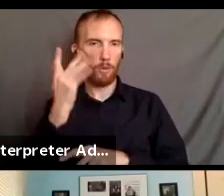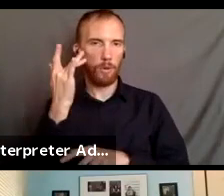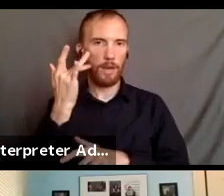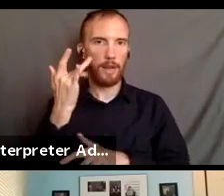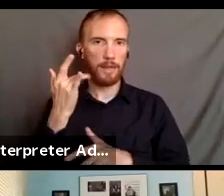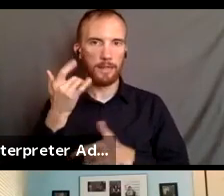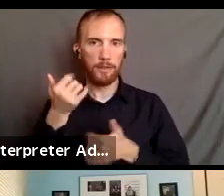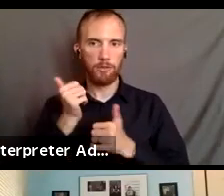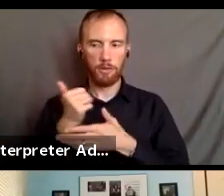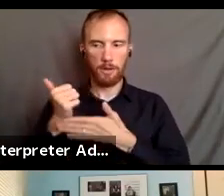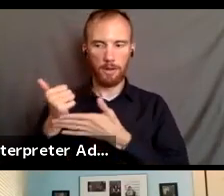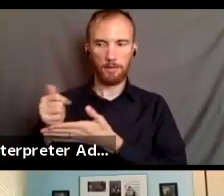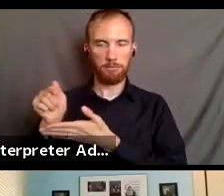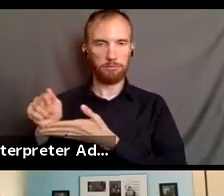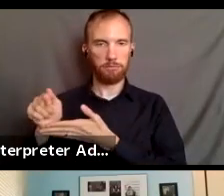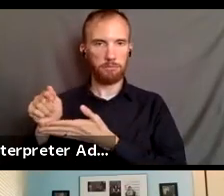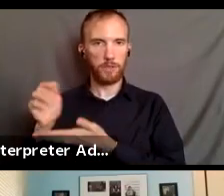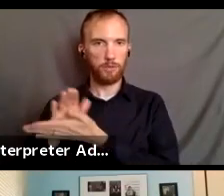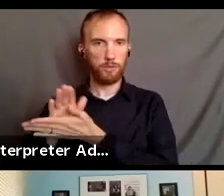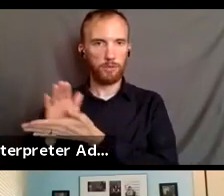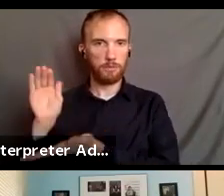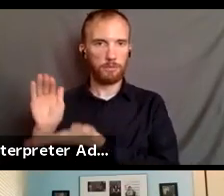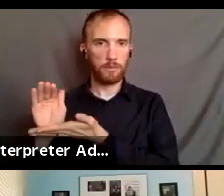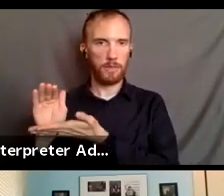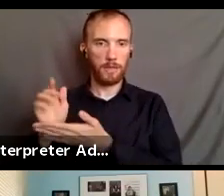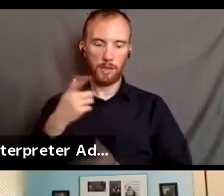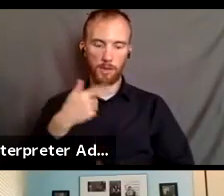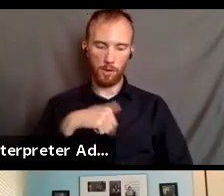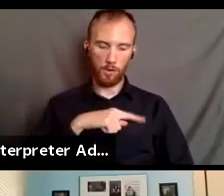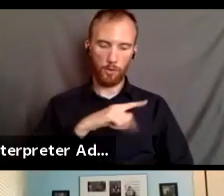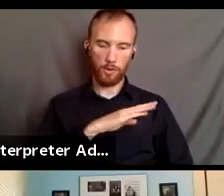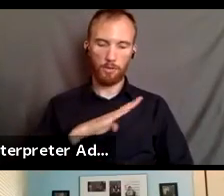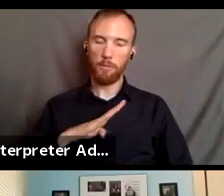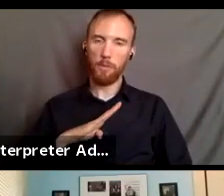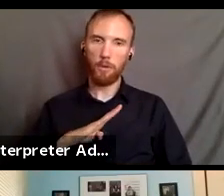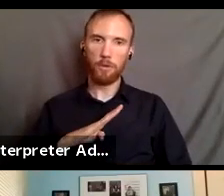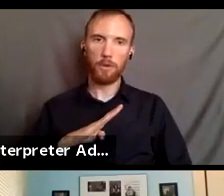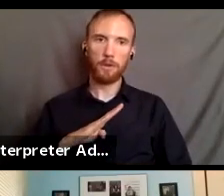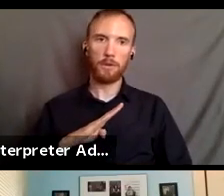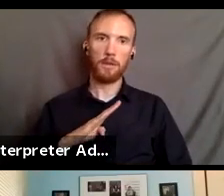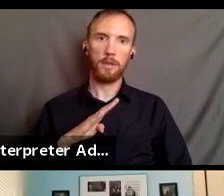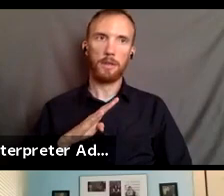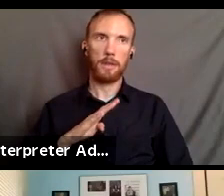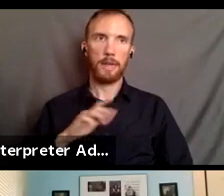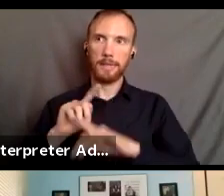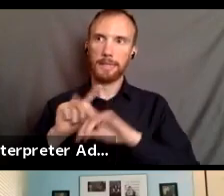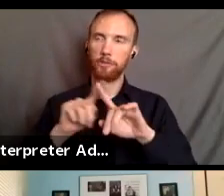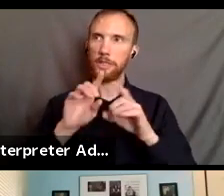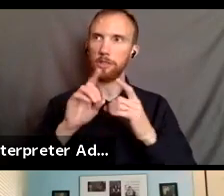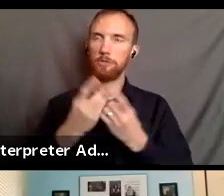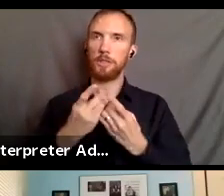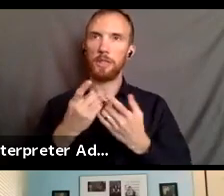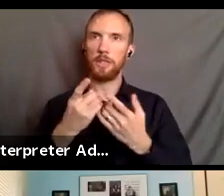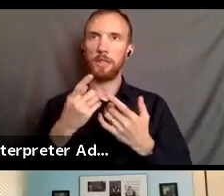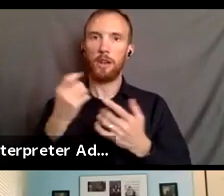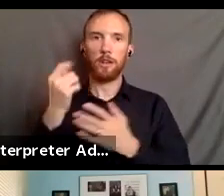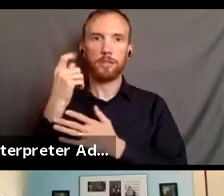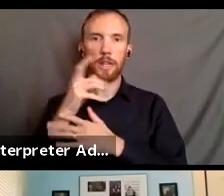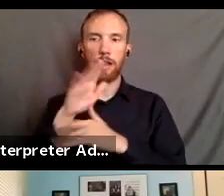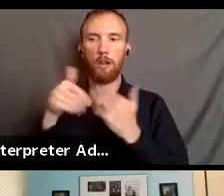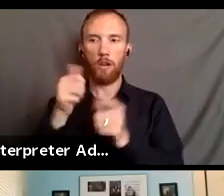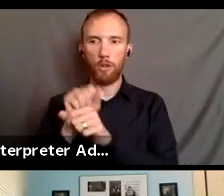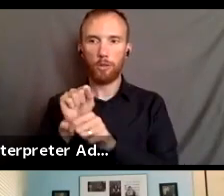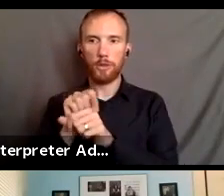whatever programs exist at a district this is work that must happen at a school and an individual level